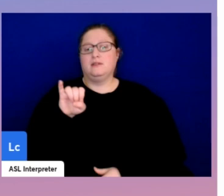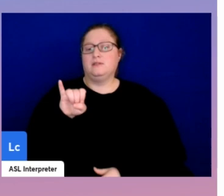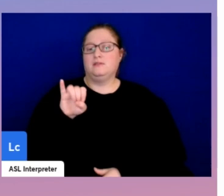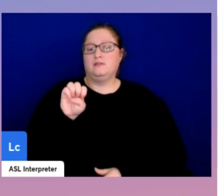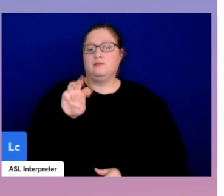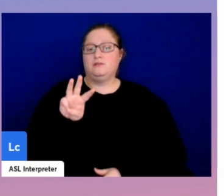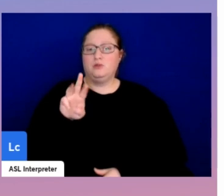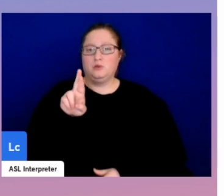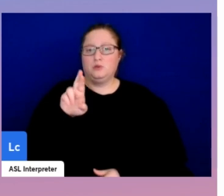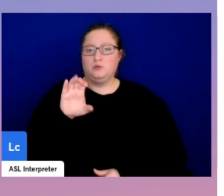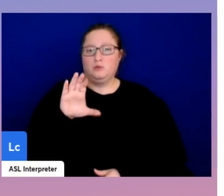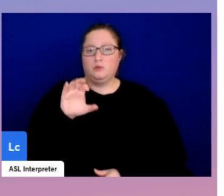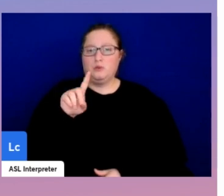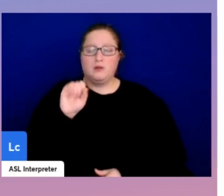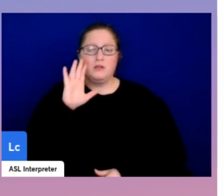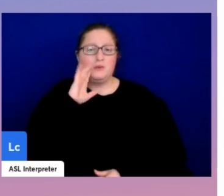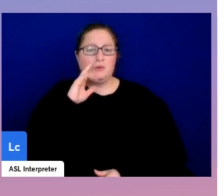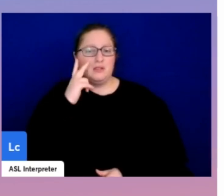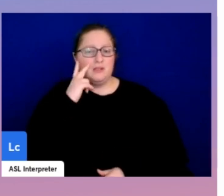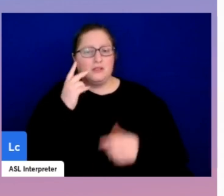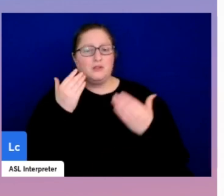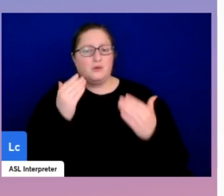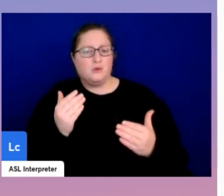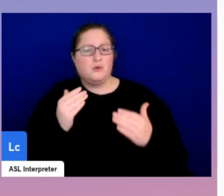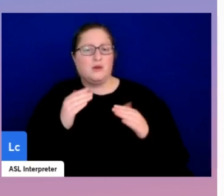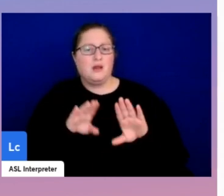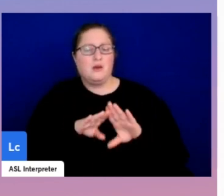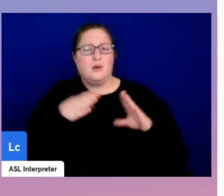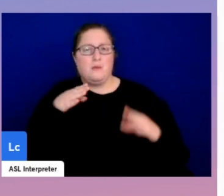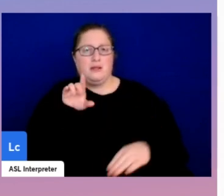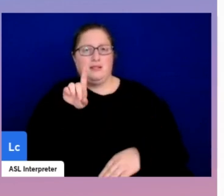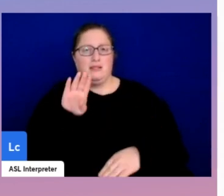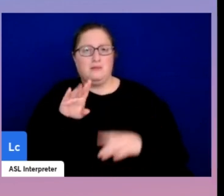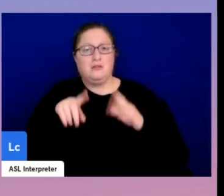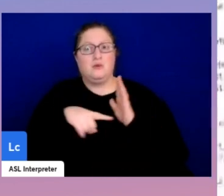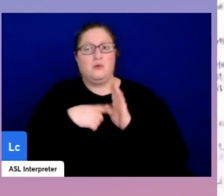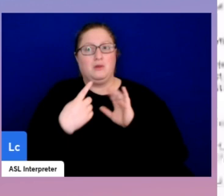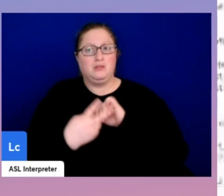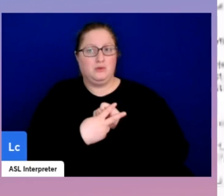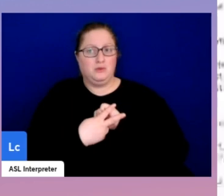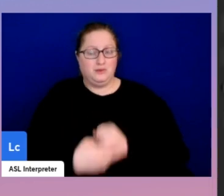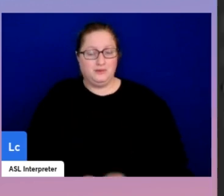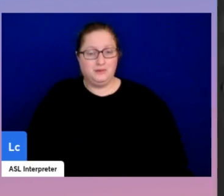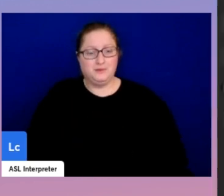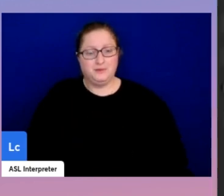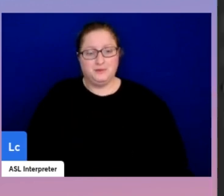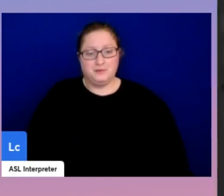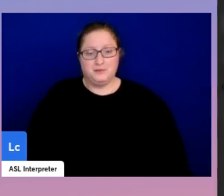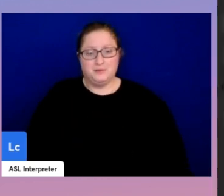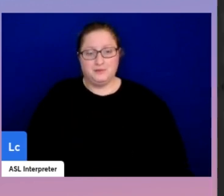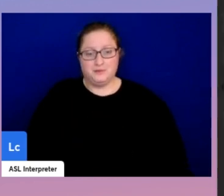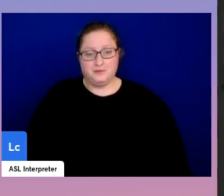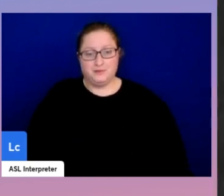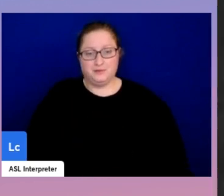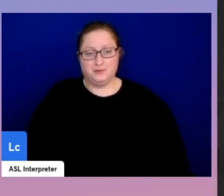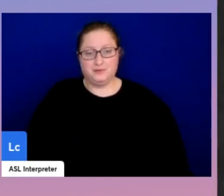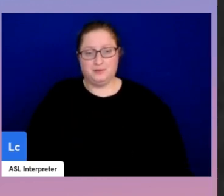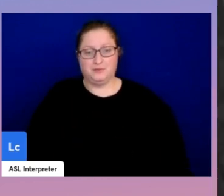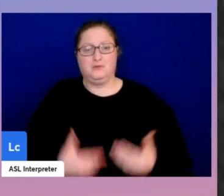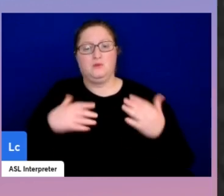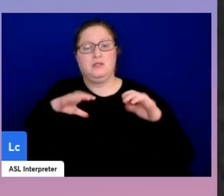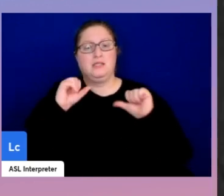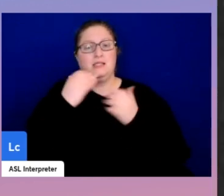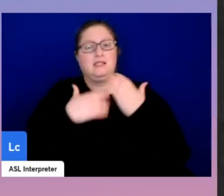at shortly, to just go ahead and have a peek into the database once that data is stored. So let's spend some time looking